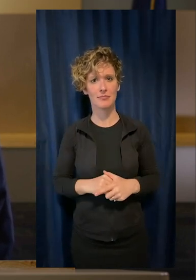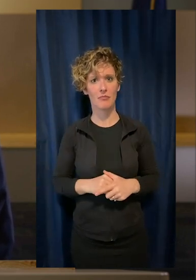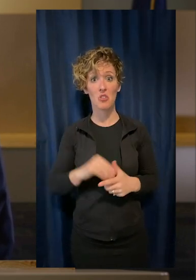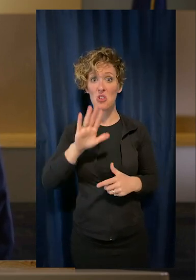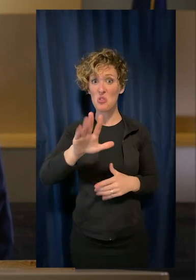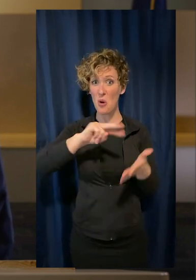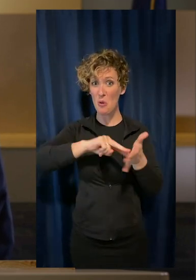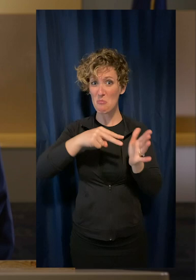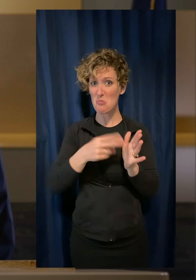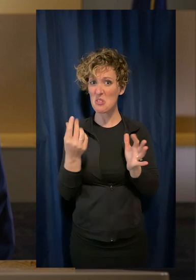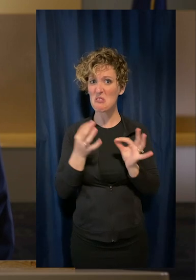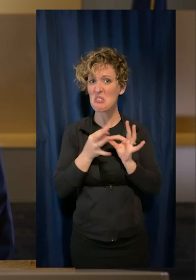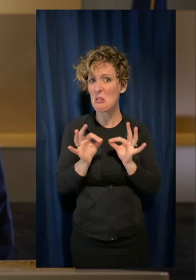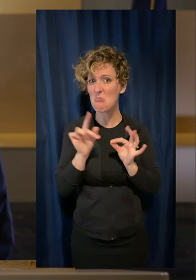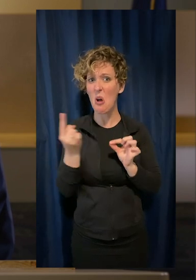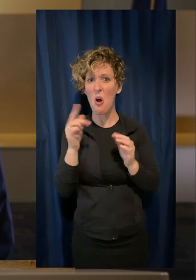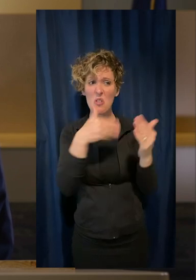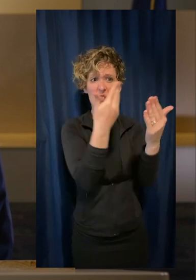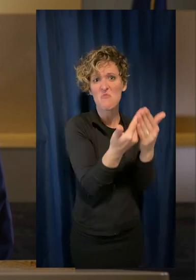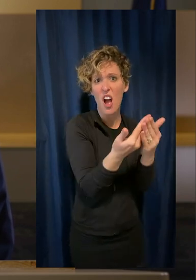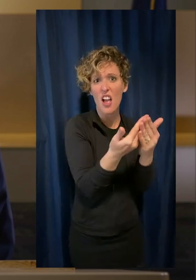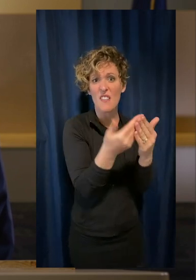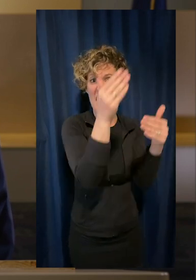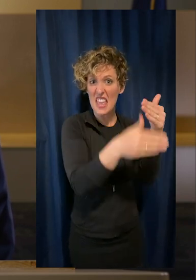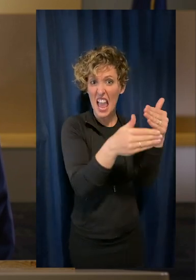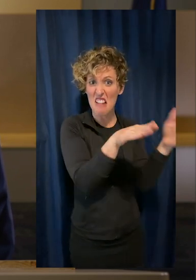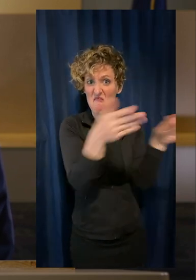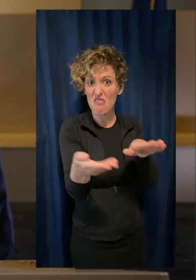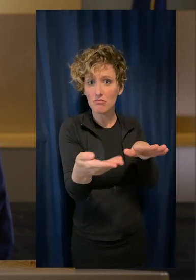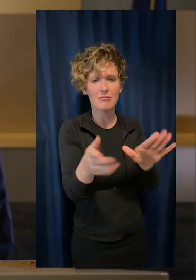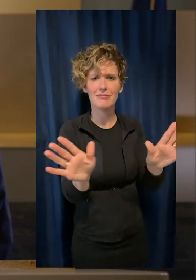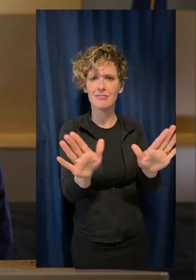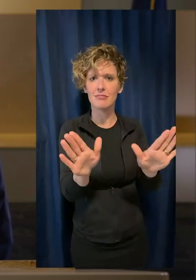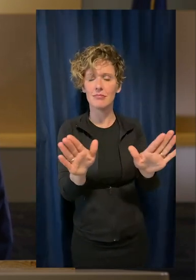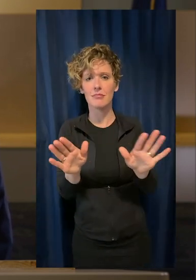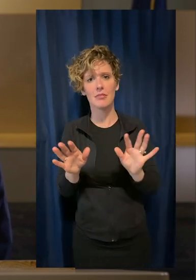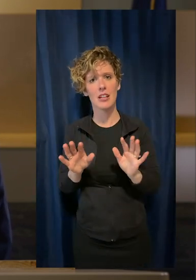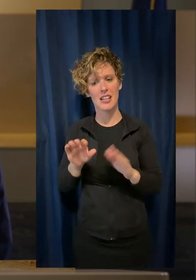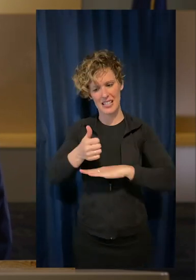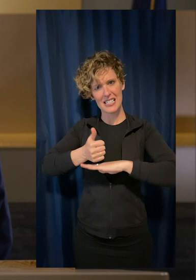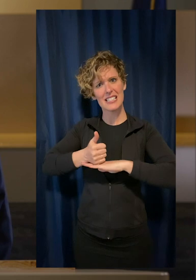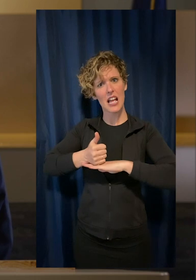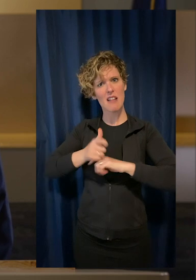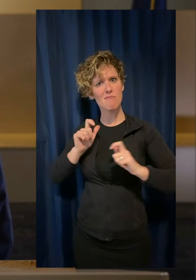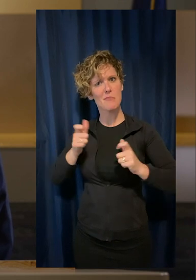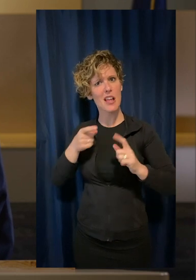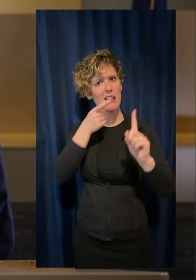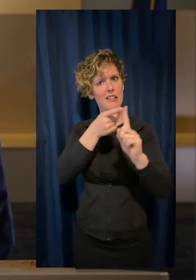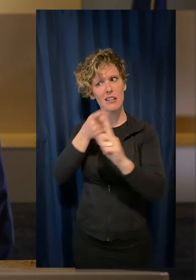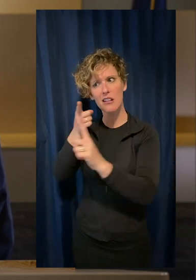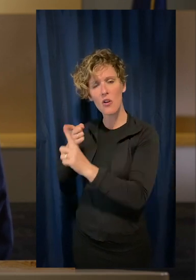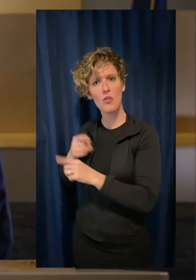to arrive safely at death. Set life-size goals. If you want to be a millionaire or the president, go for it. Even if you want